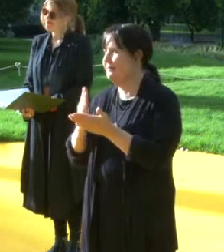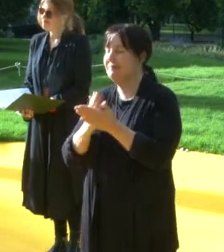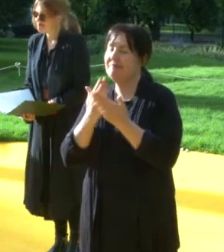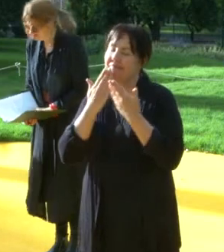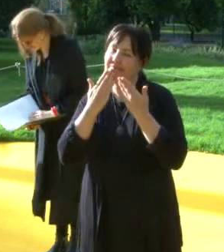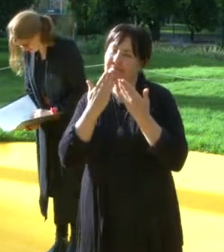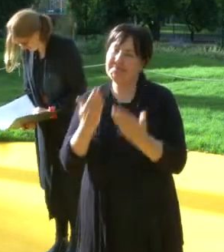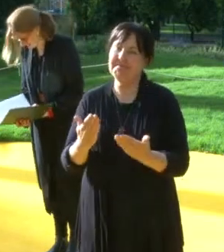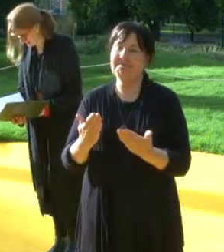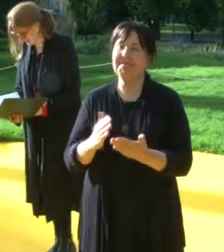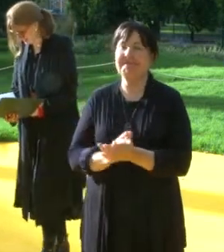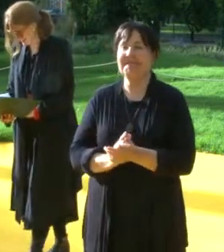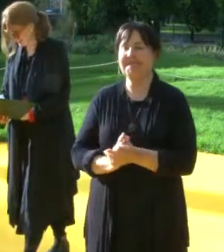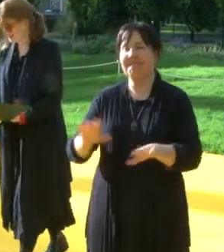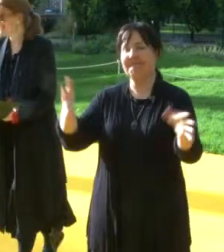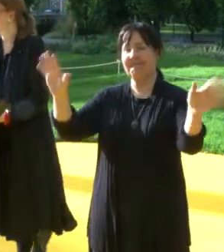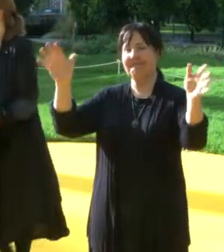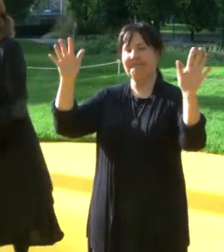much.